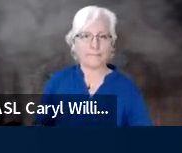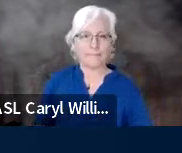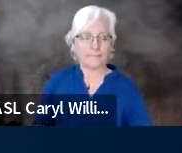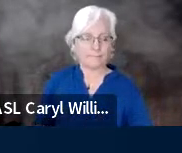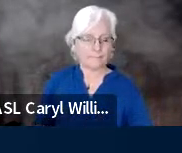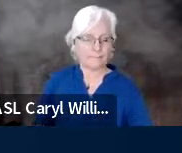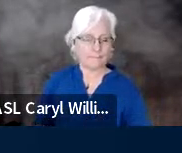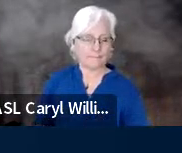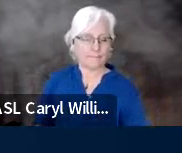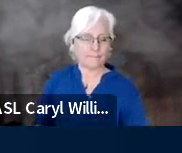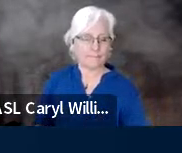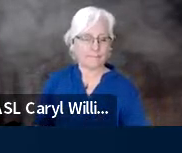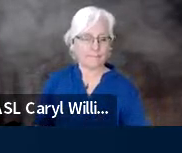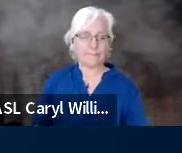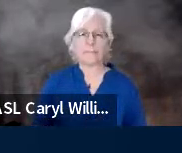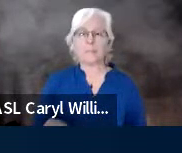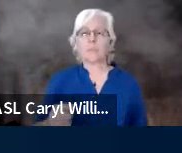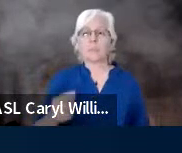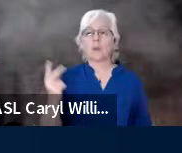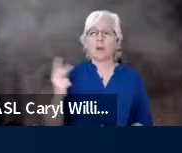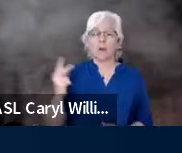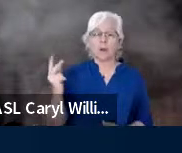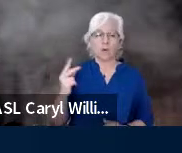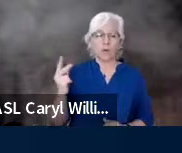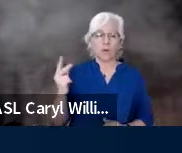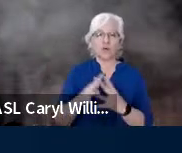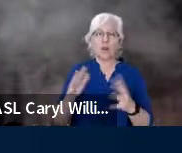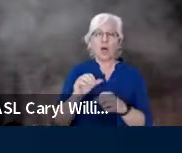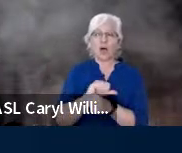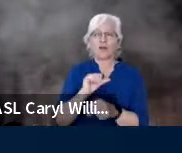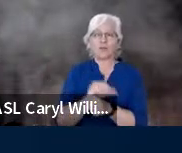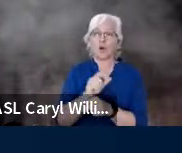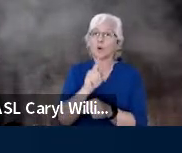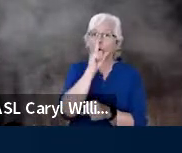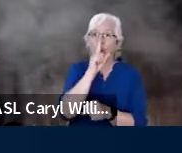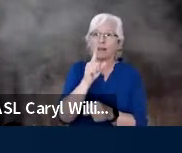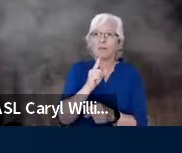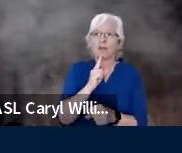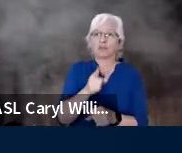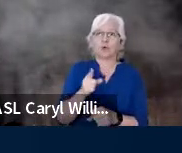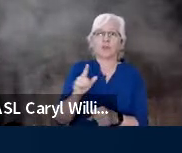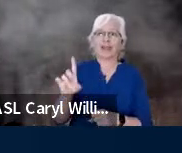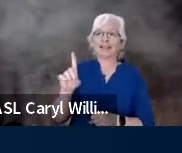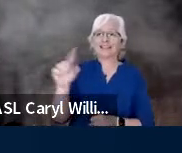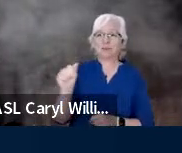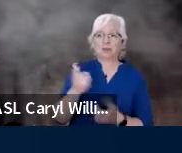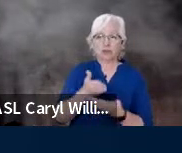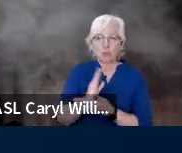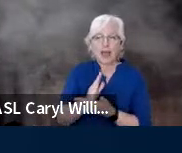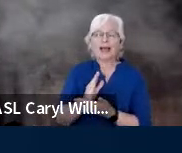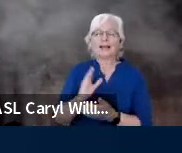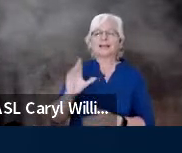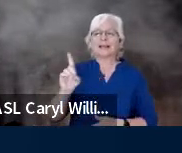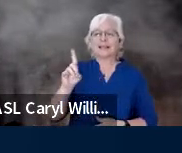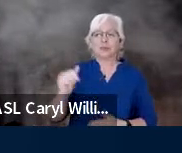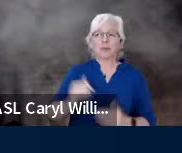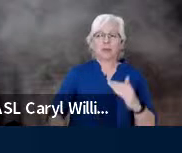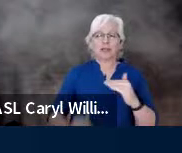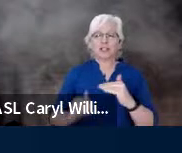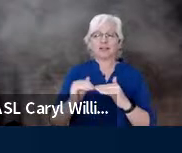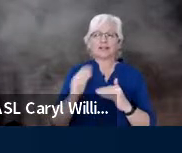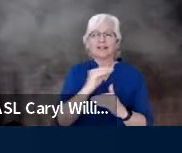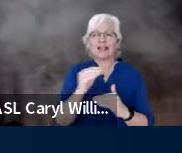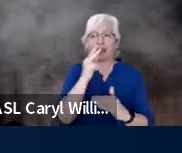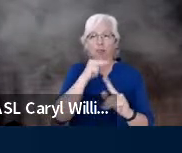So Henry and I do quite a bit of work really ensuring that disability rights and disability justice and the